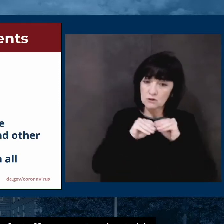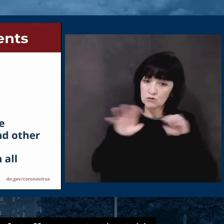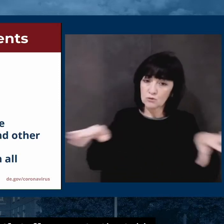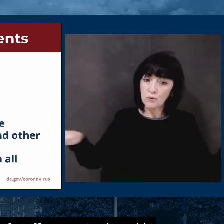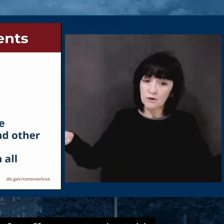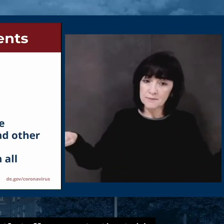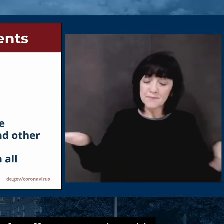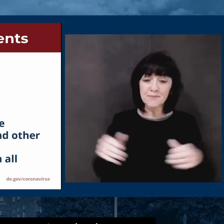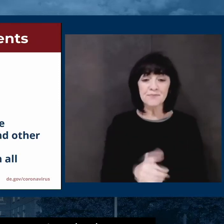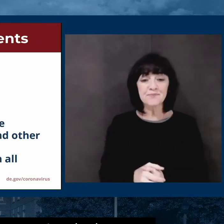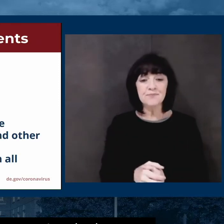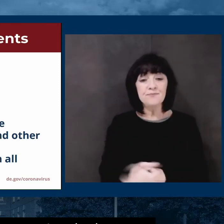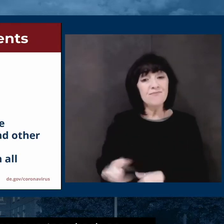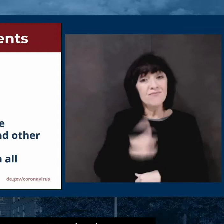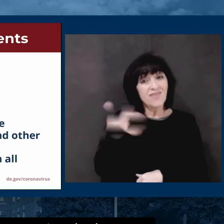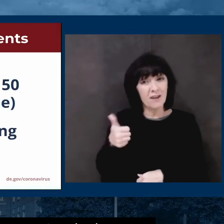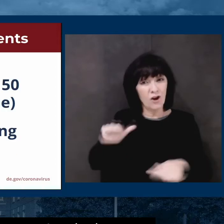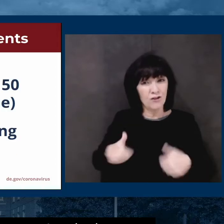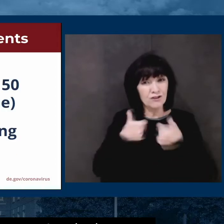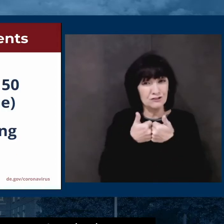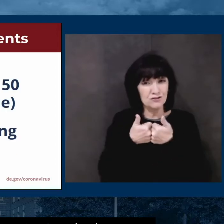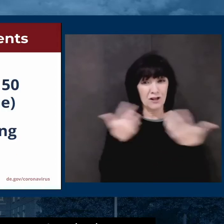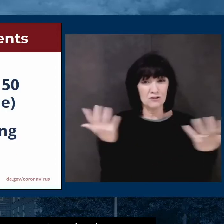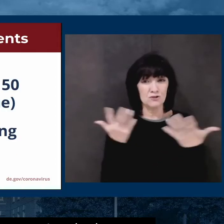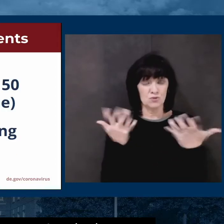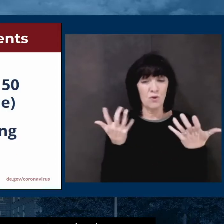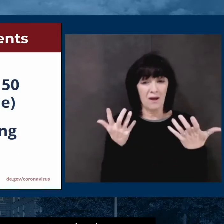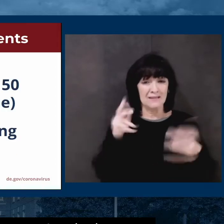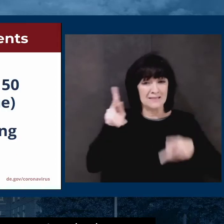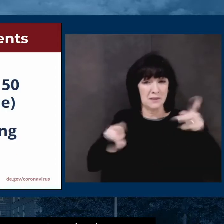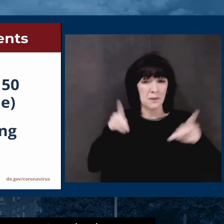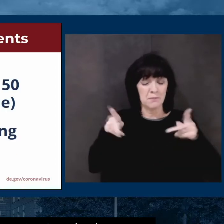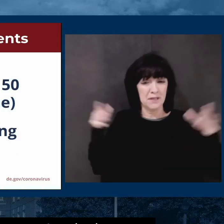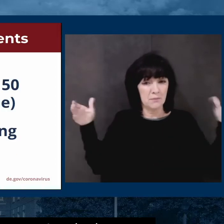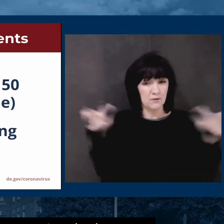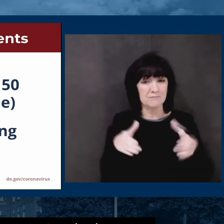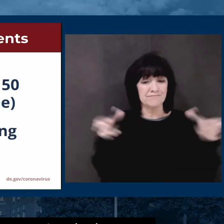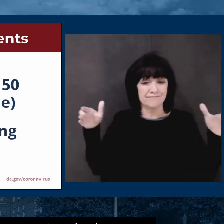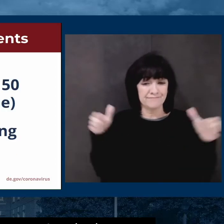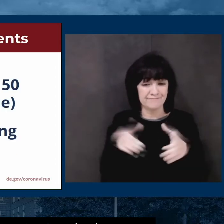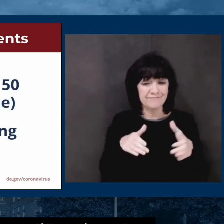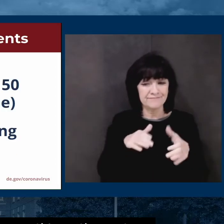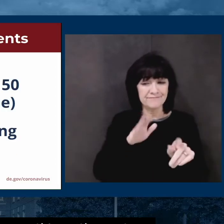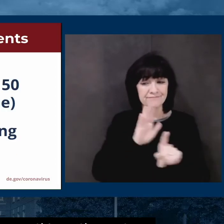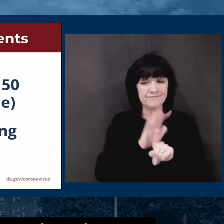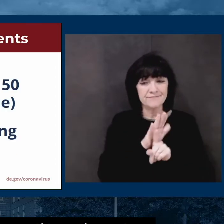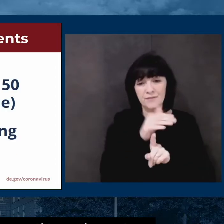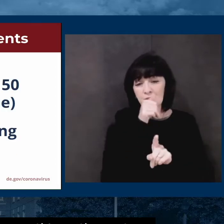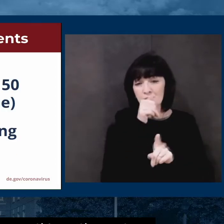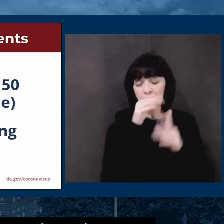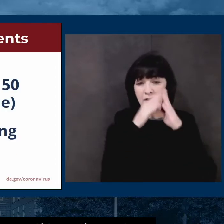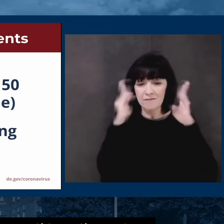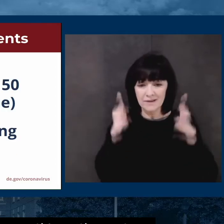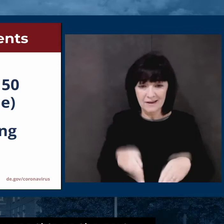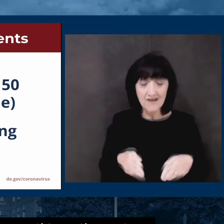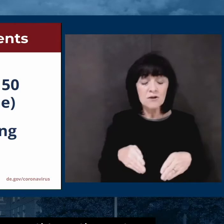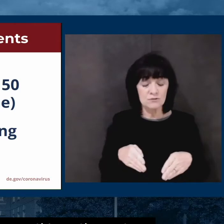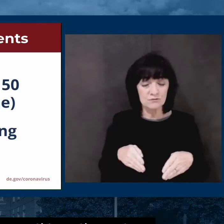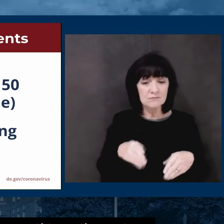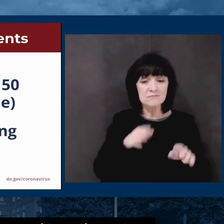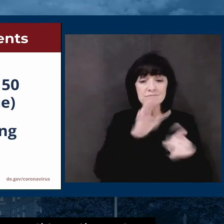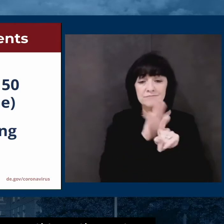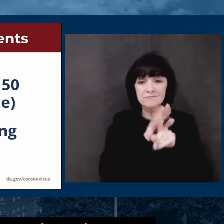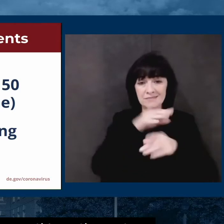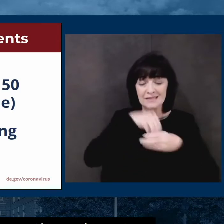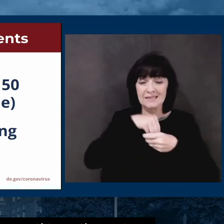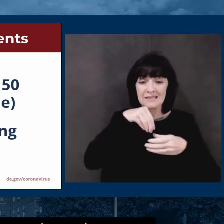one of our other challenges has been gatherings. And we see this on the next slide. we have indoor gatherings are now